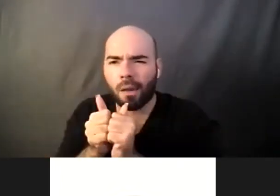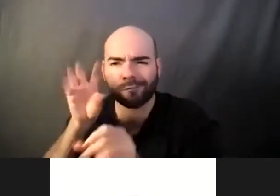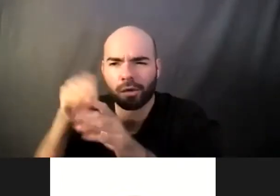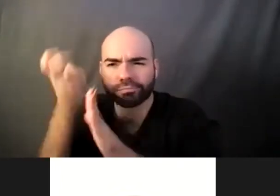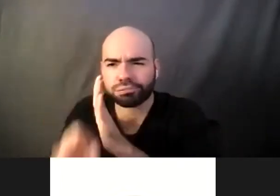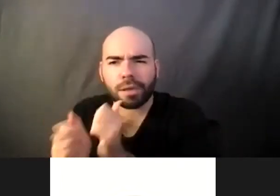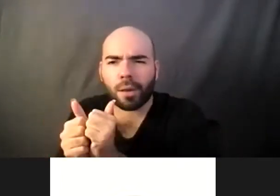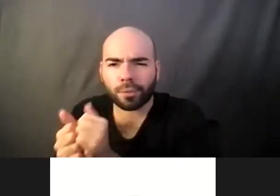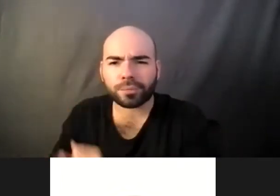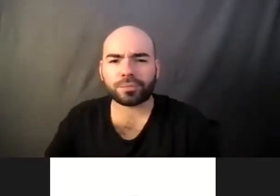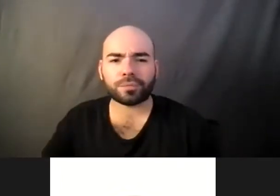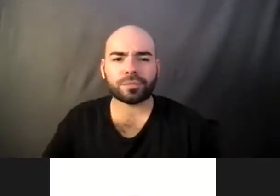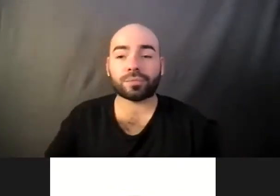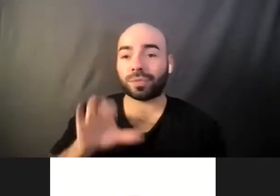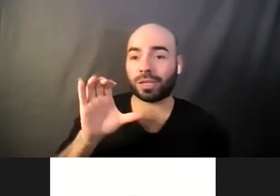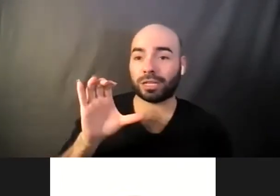Yeah, I guess I'll start.